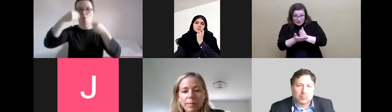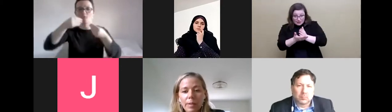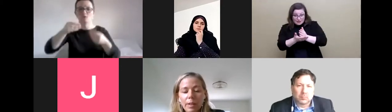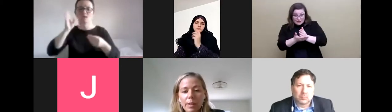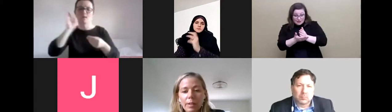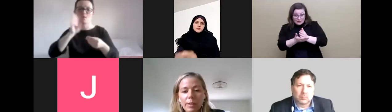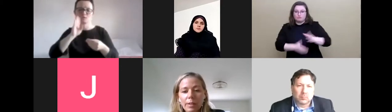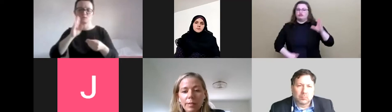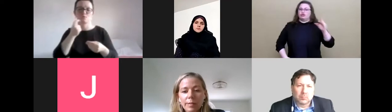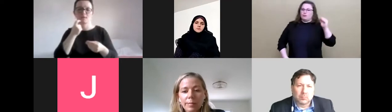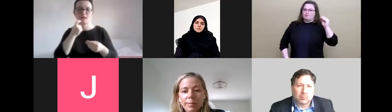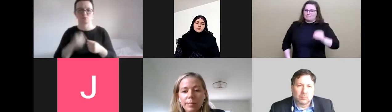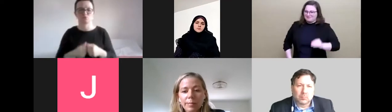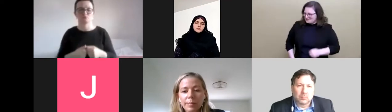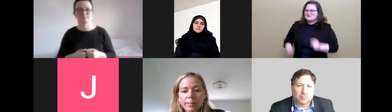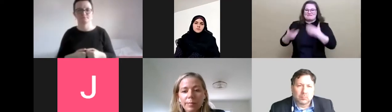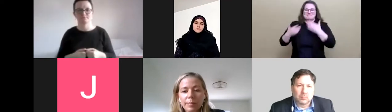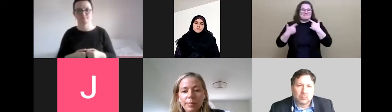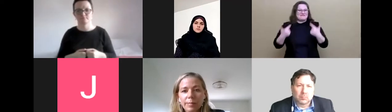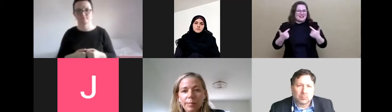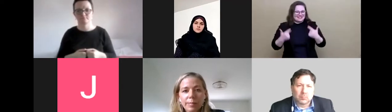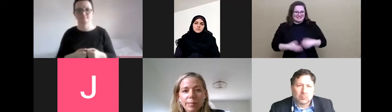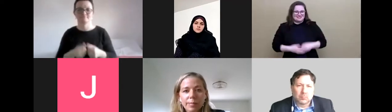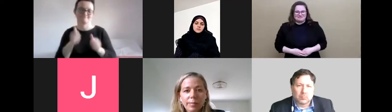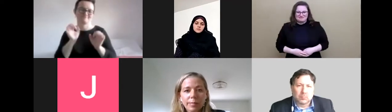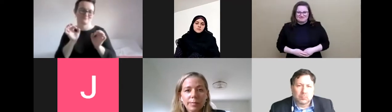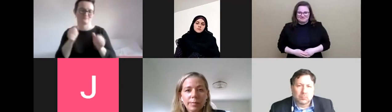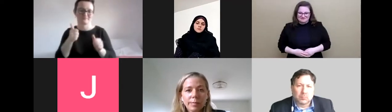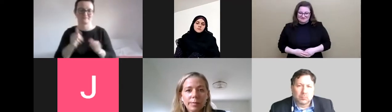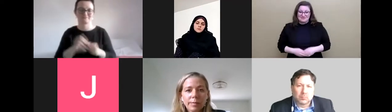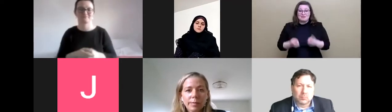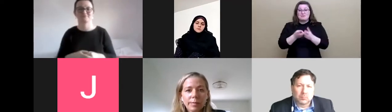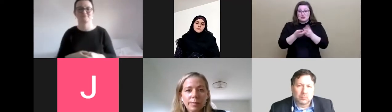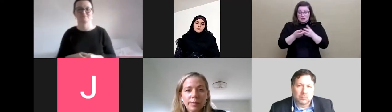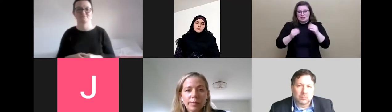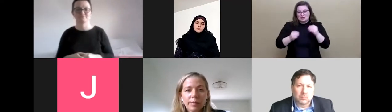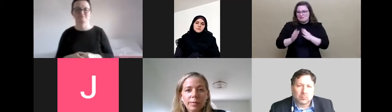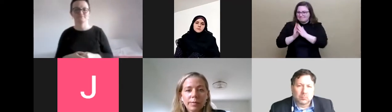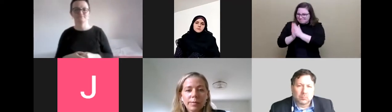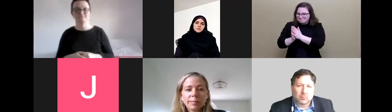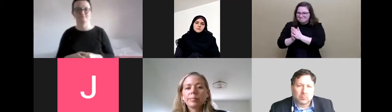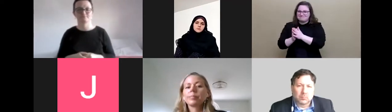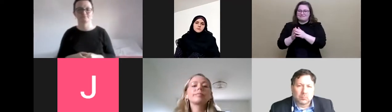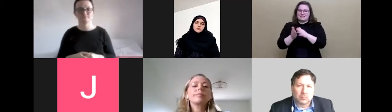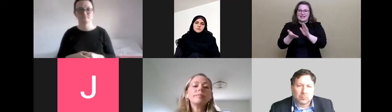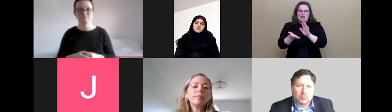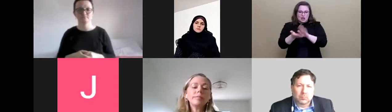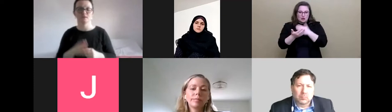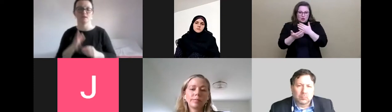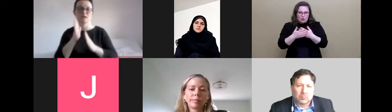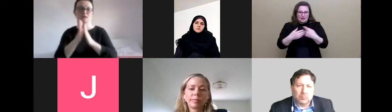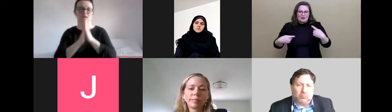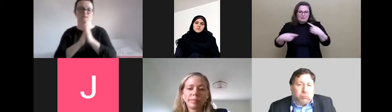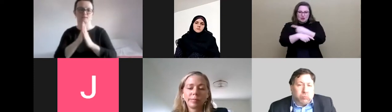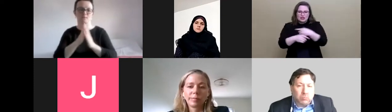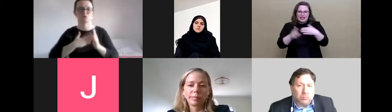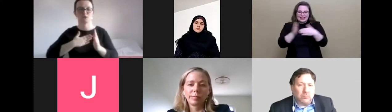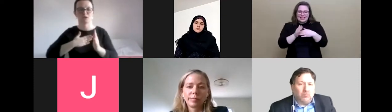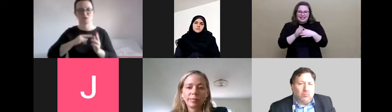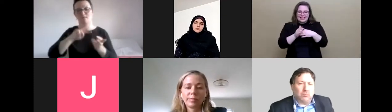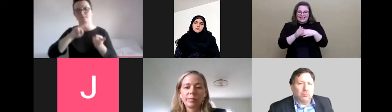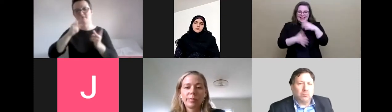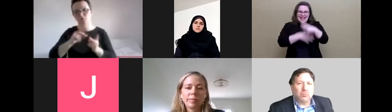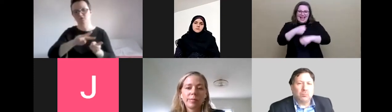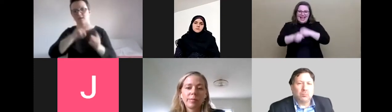yes, that's fantastic. And then I'll ask the translator to swap to the English channel so that we can hear the translation